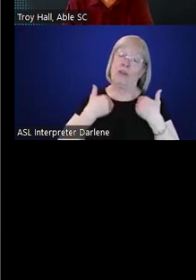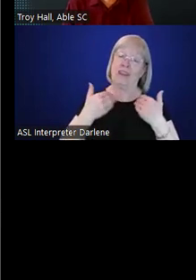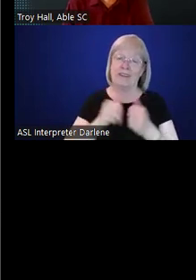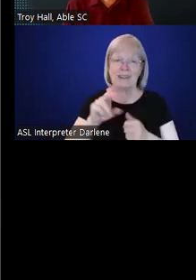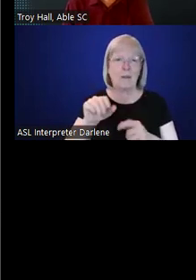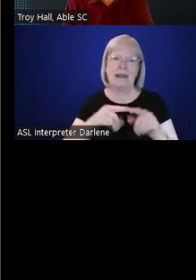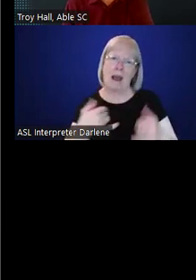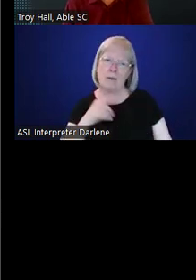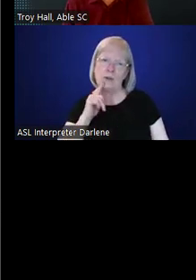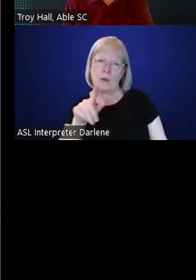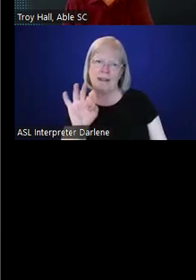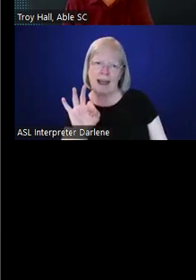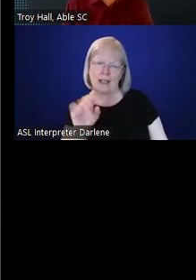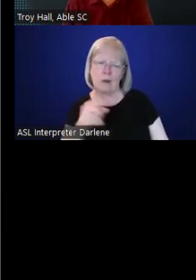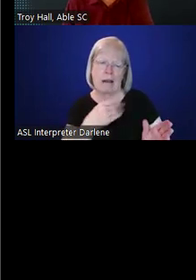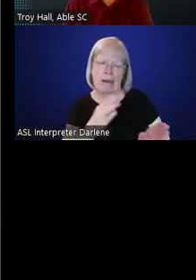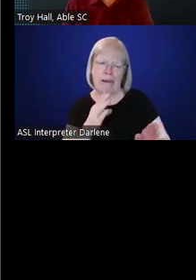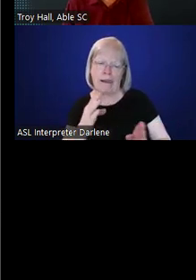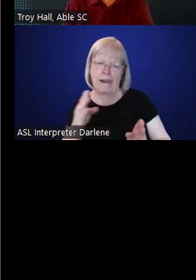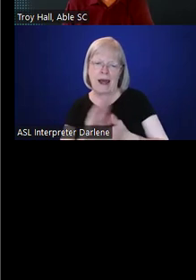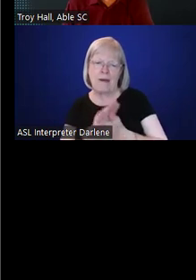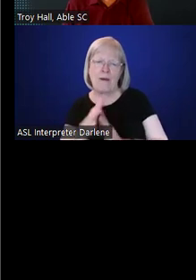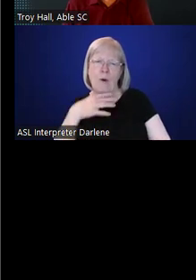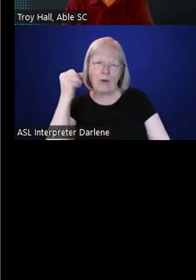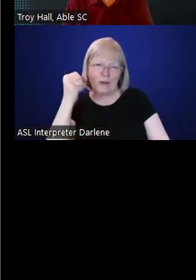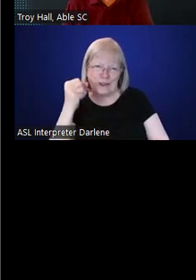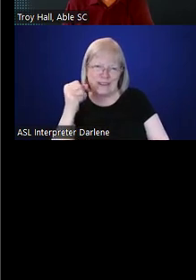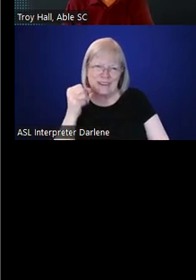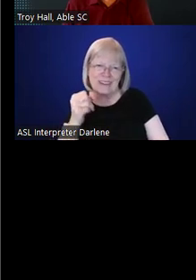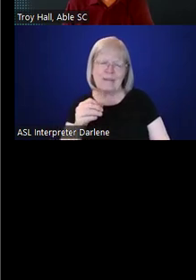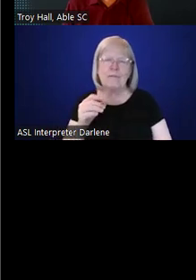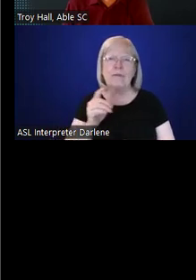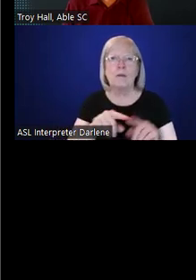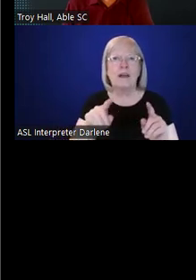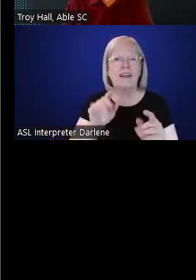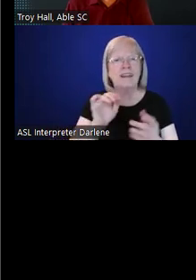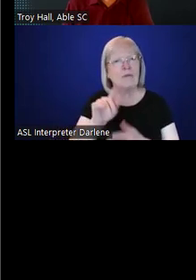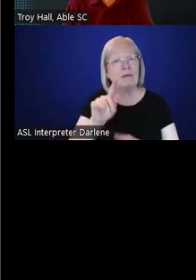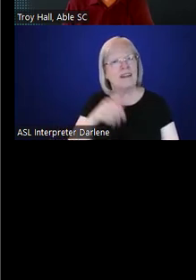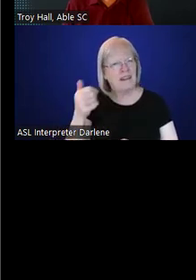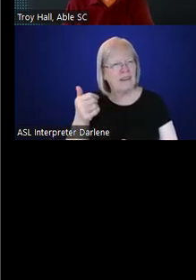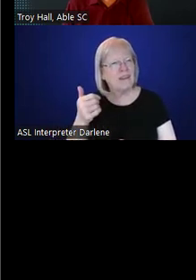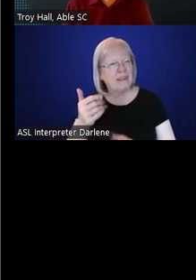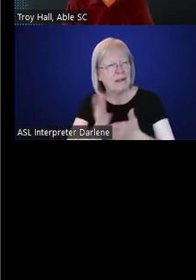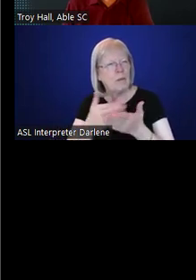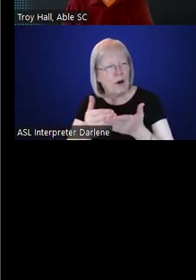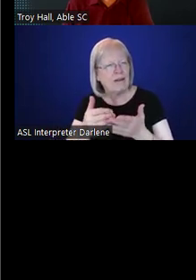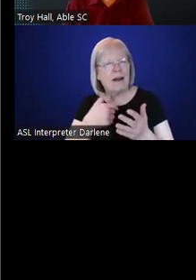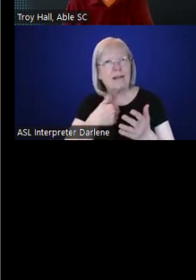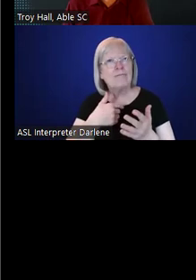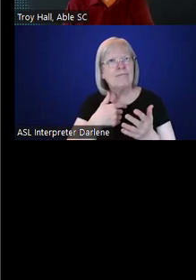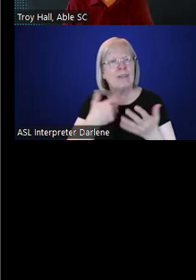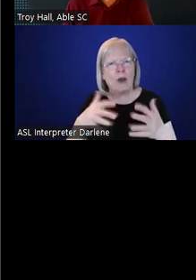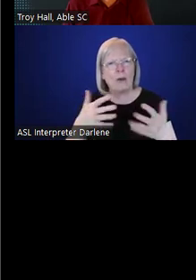into that older range. But that was another piece, was I was kind of in that role as